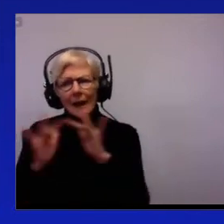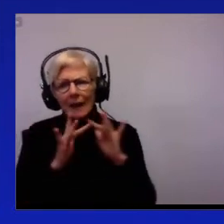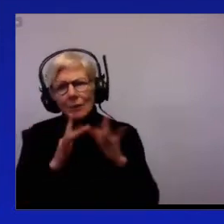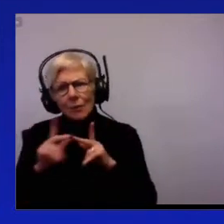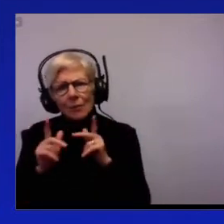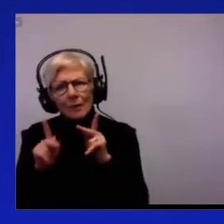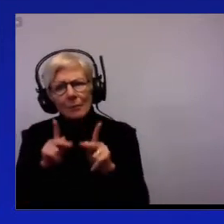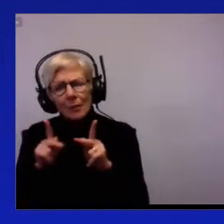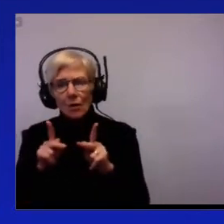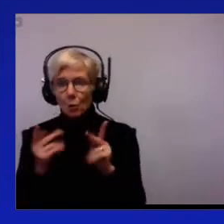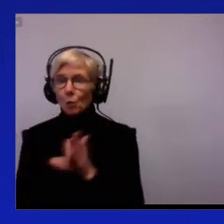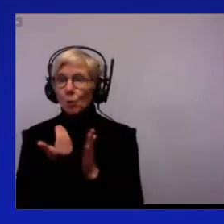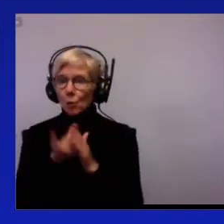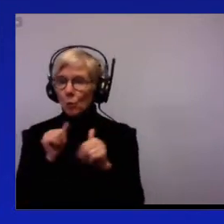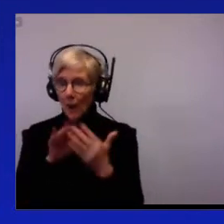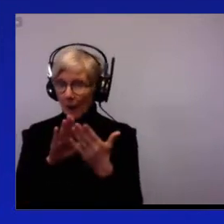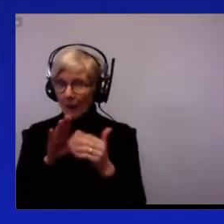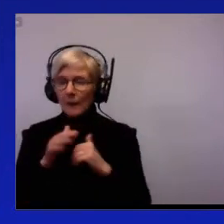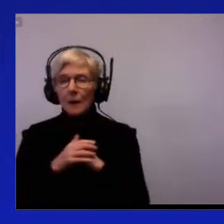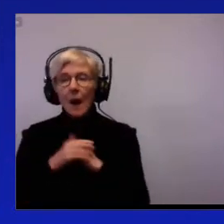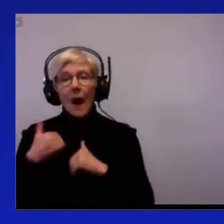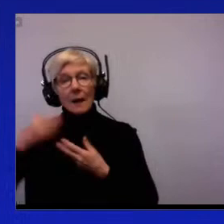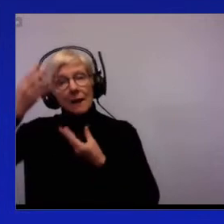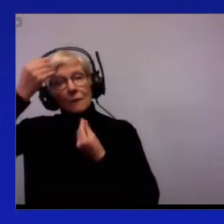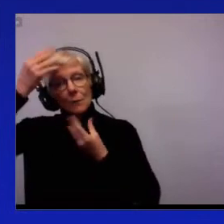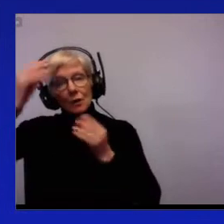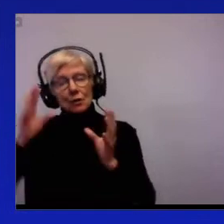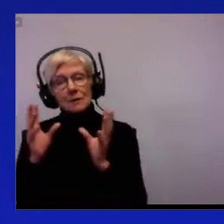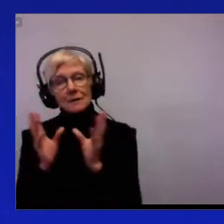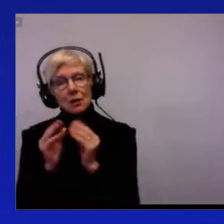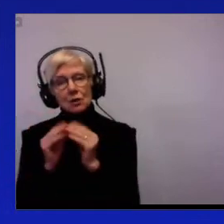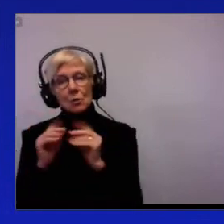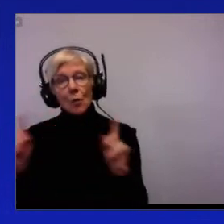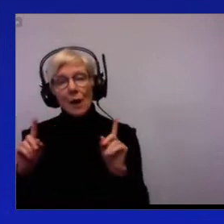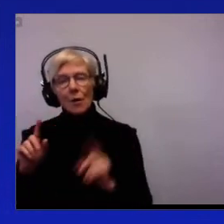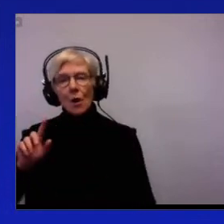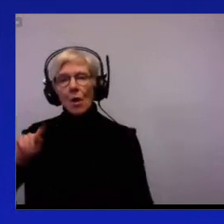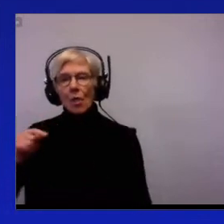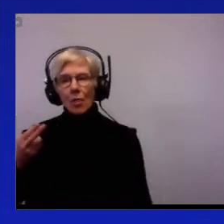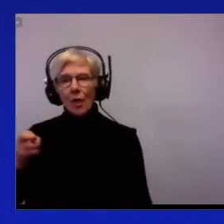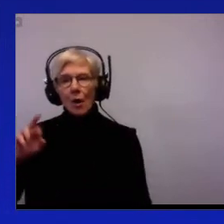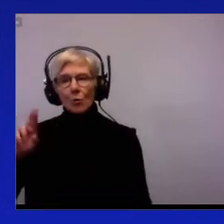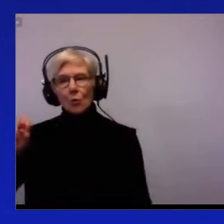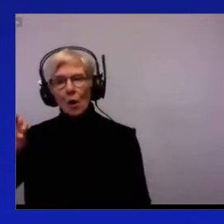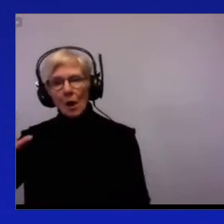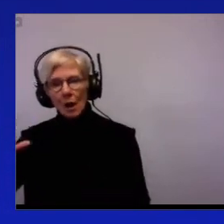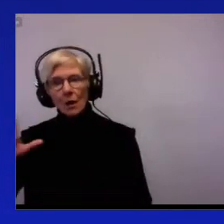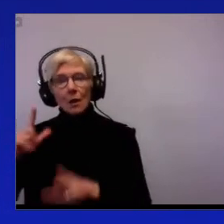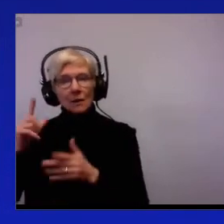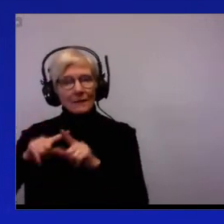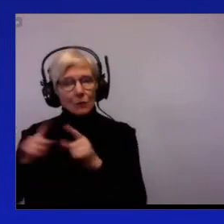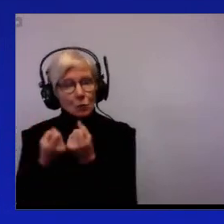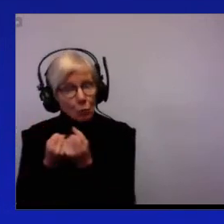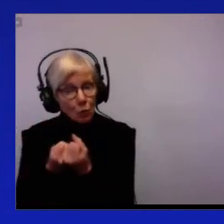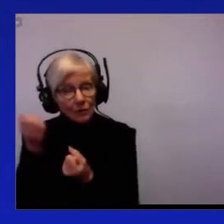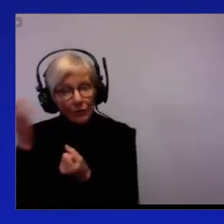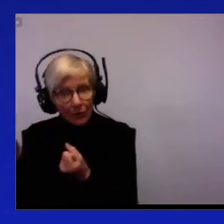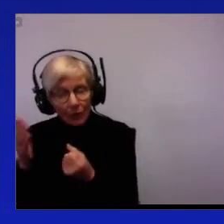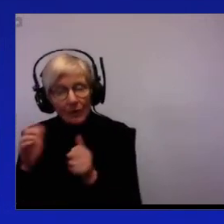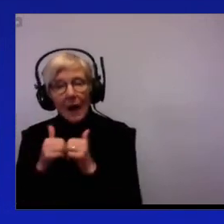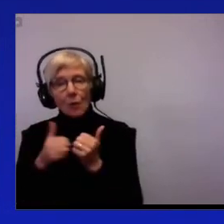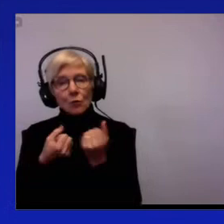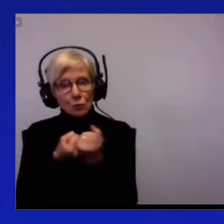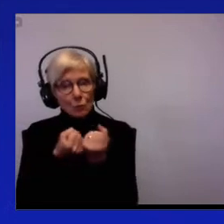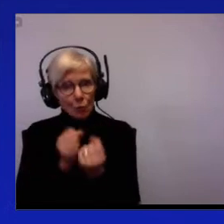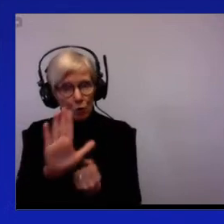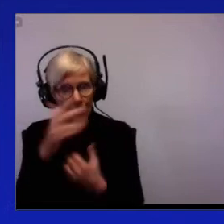people. We hosted an information session with the Royal about what exists and the supports people can have and how to stay mentally